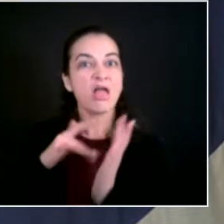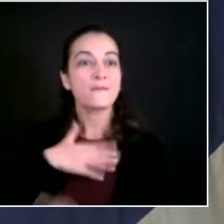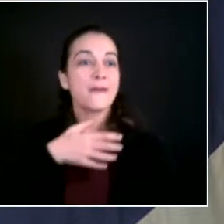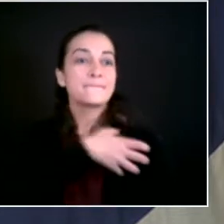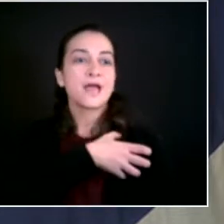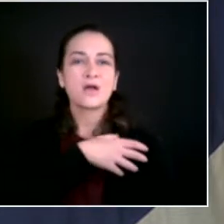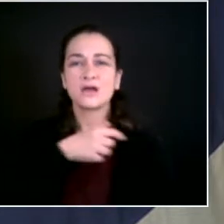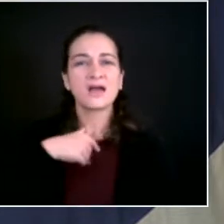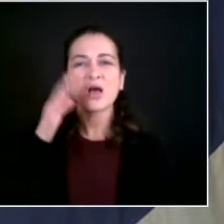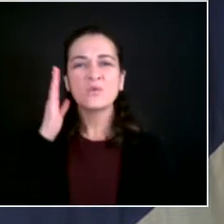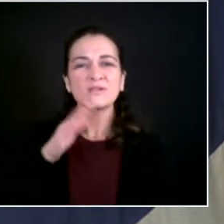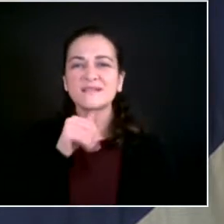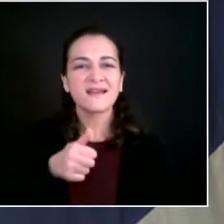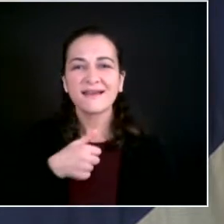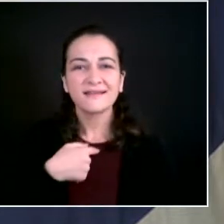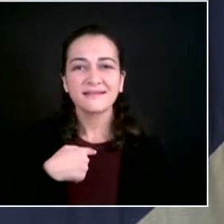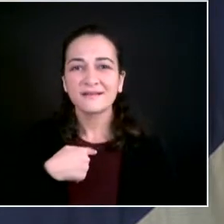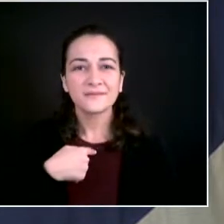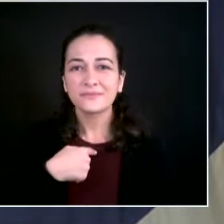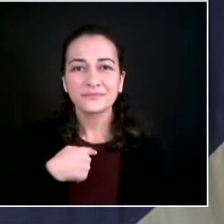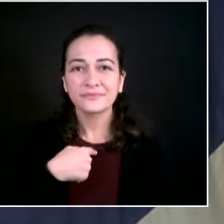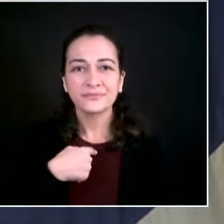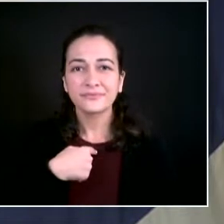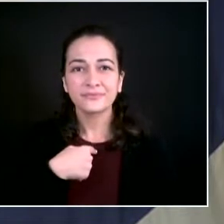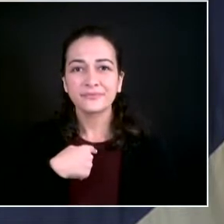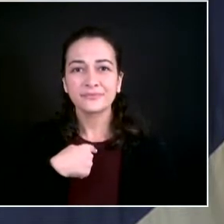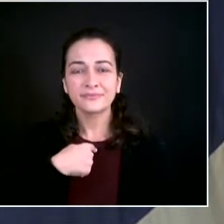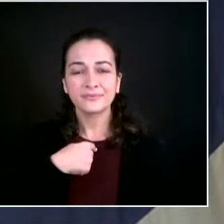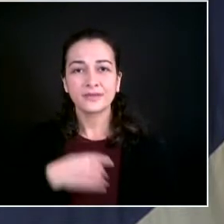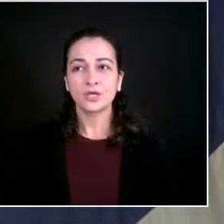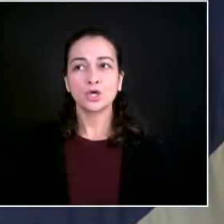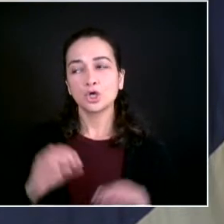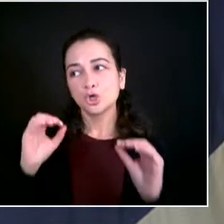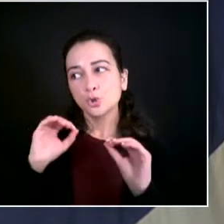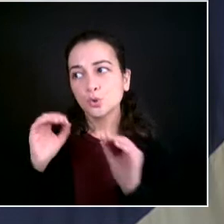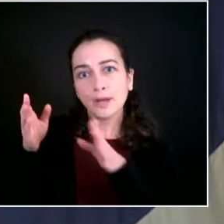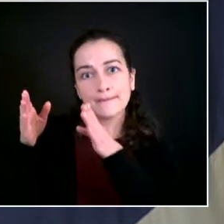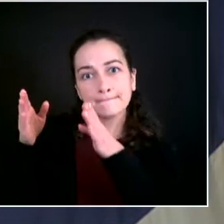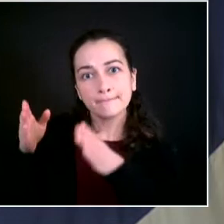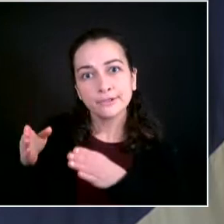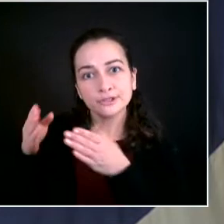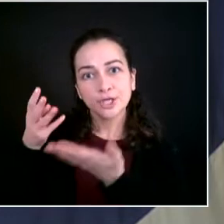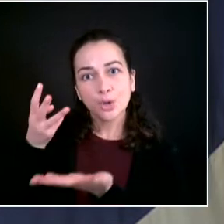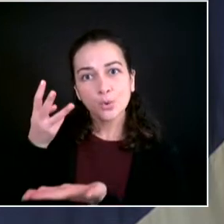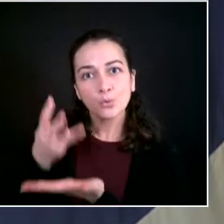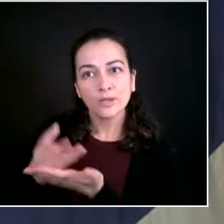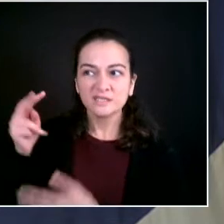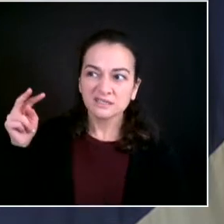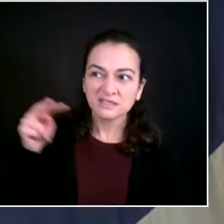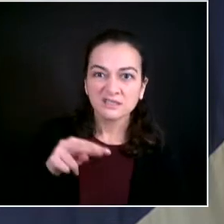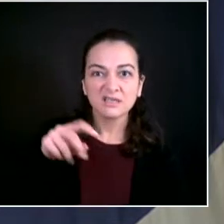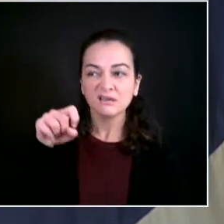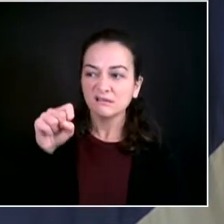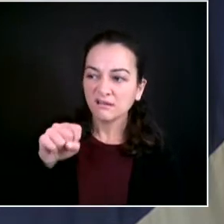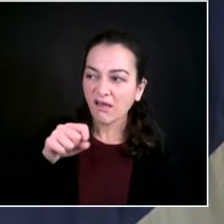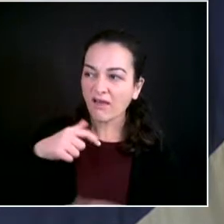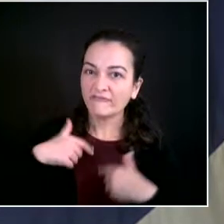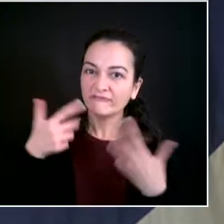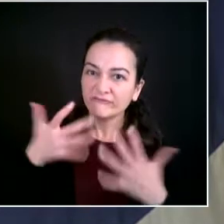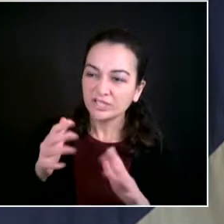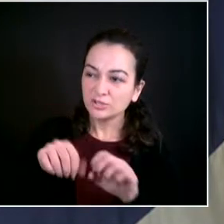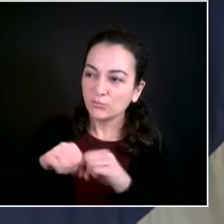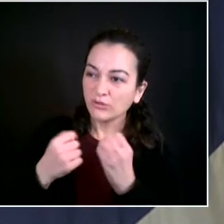me. None of the baseless threats from prosecutors of new charges and new evidence